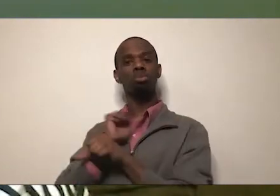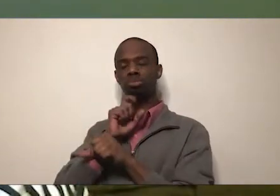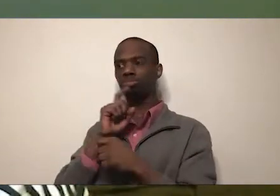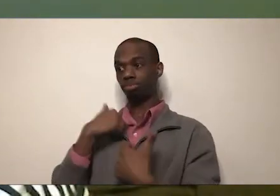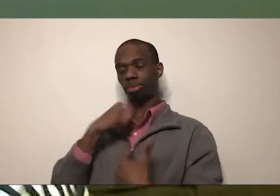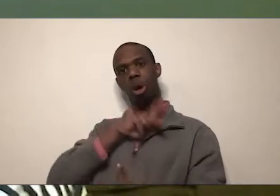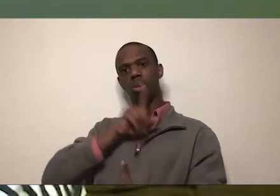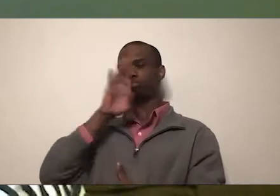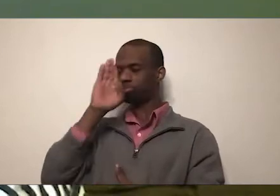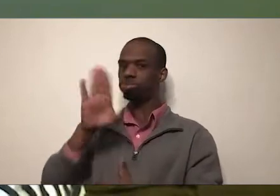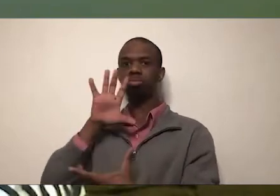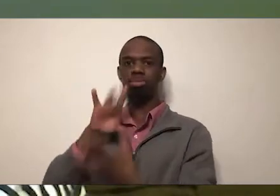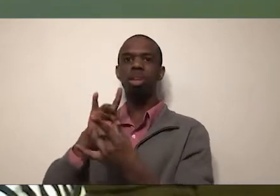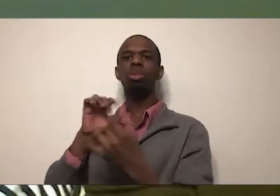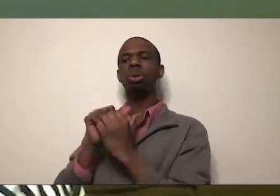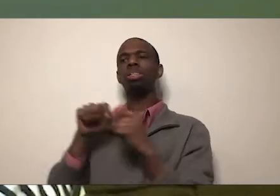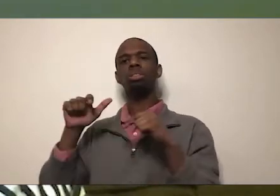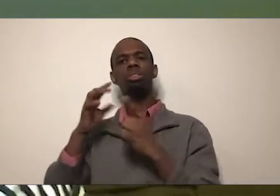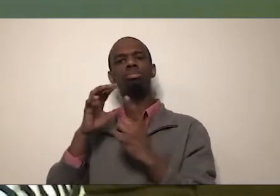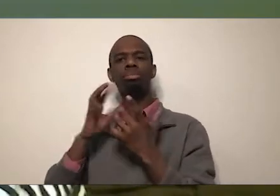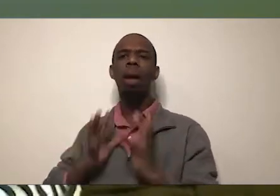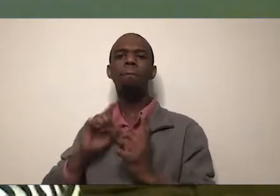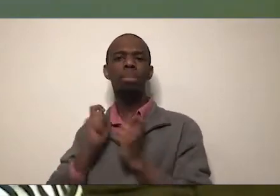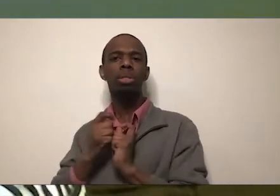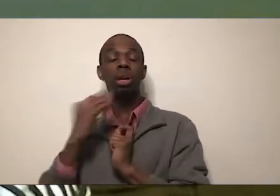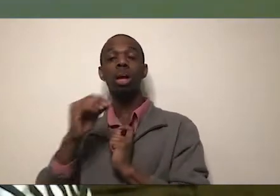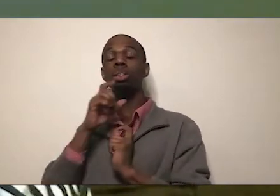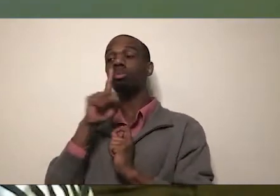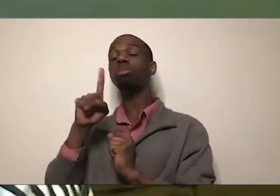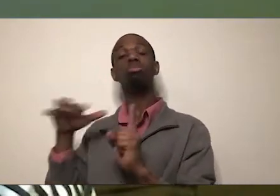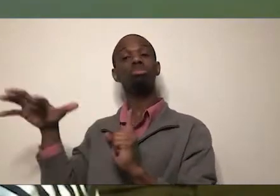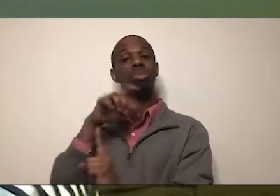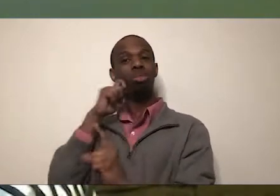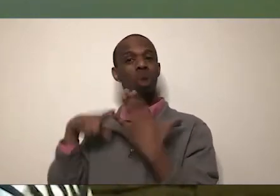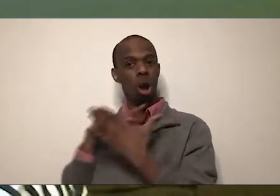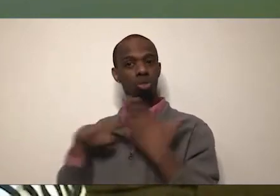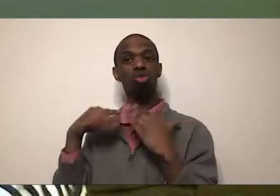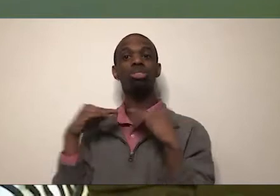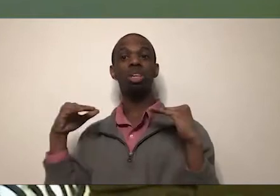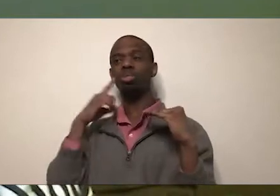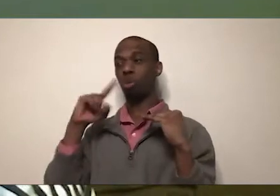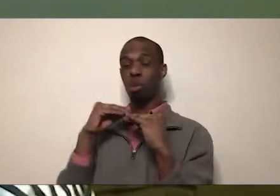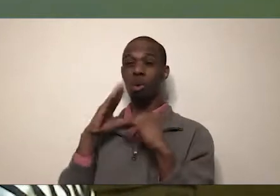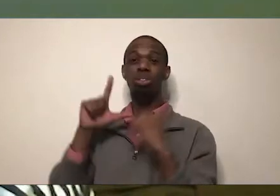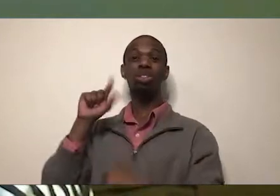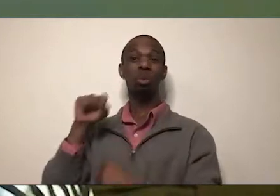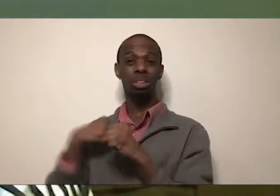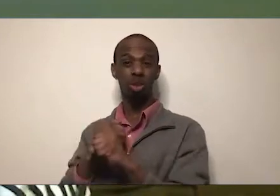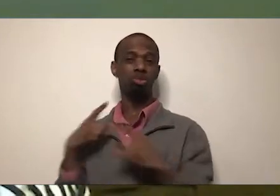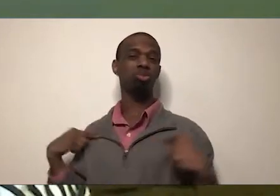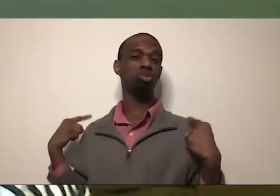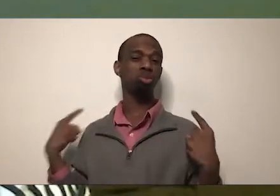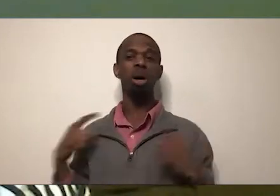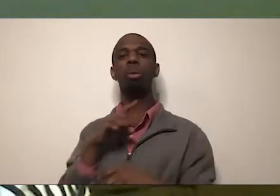directly in service of the climate crisis and specifically the fight against environmental racism. But